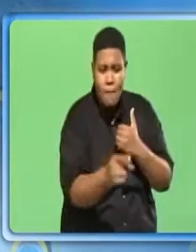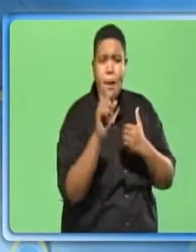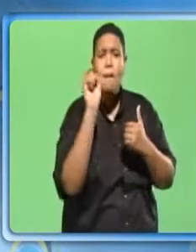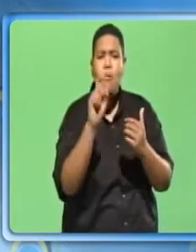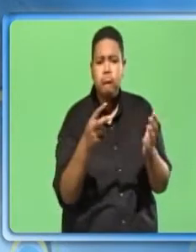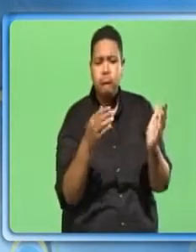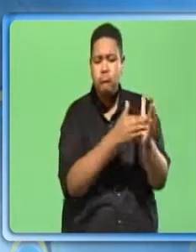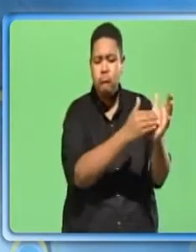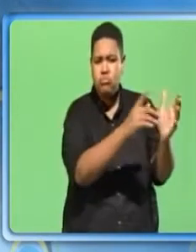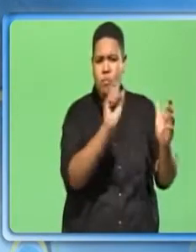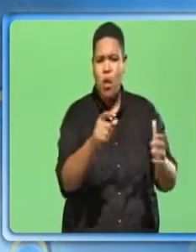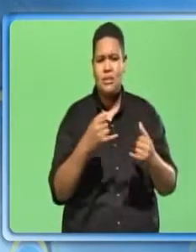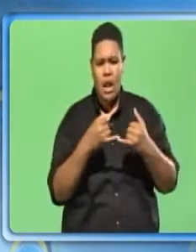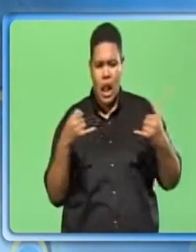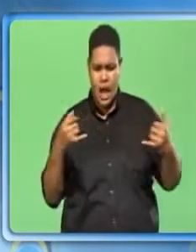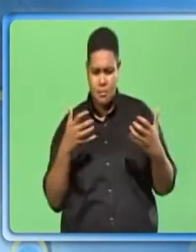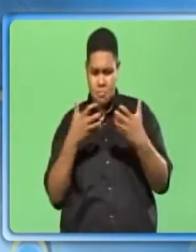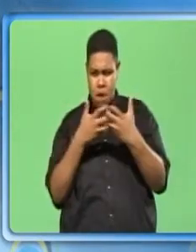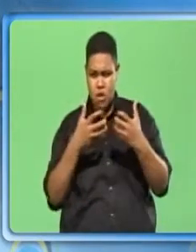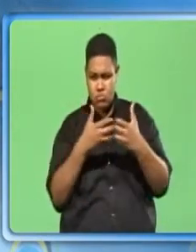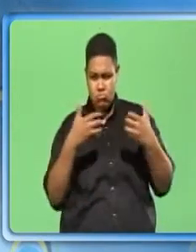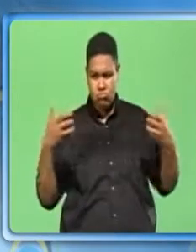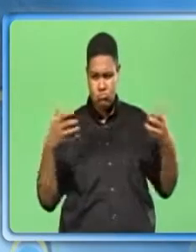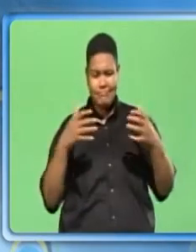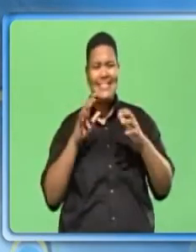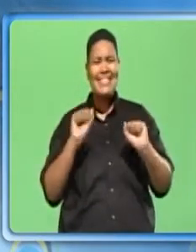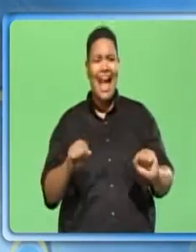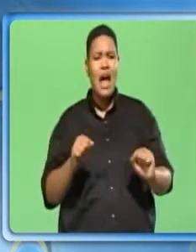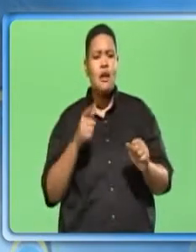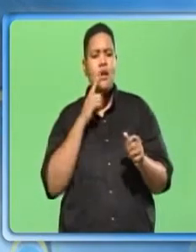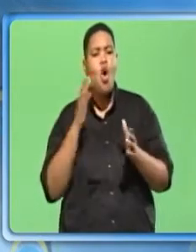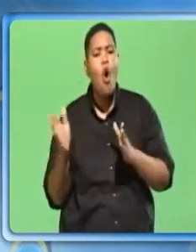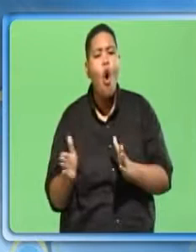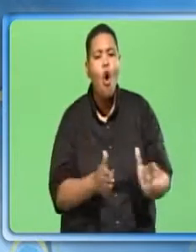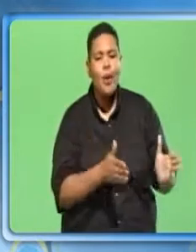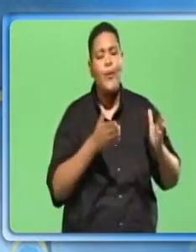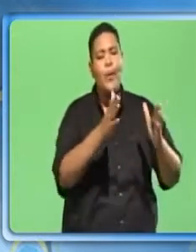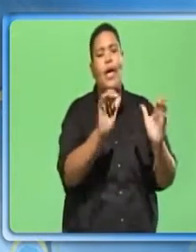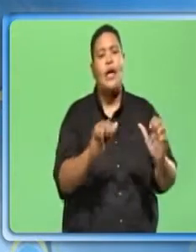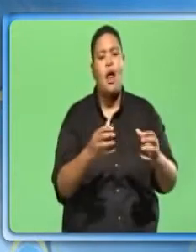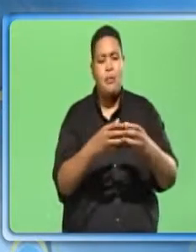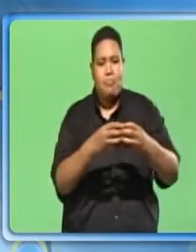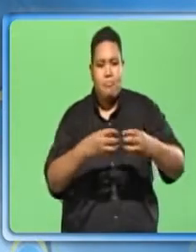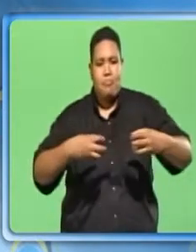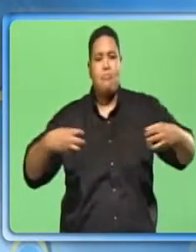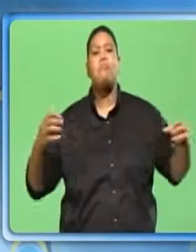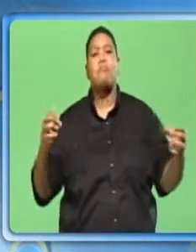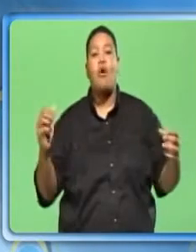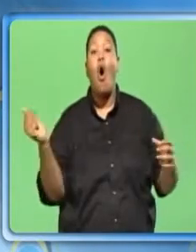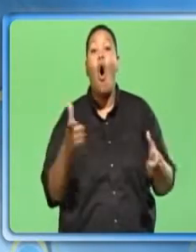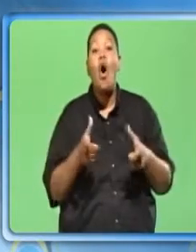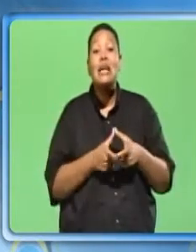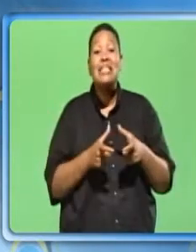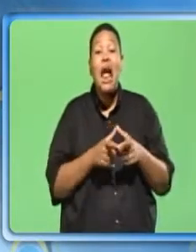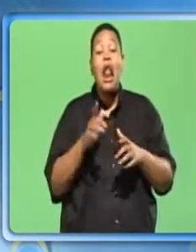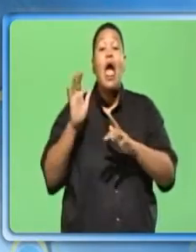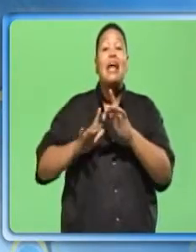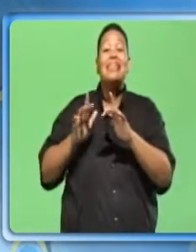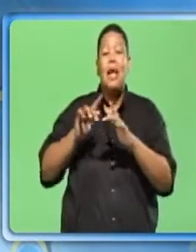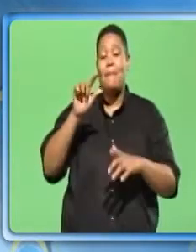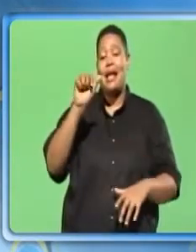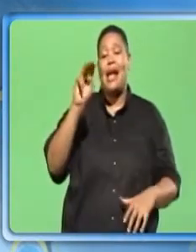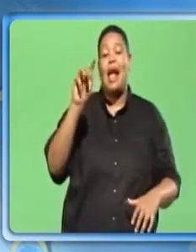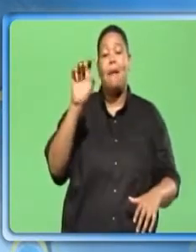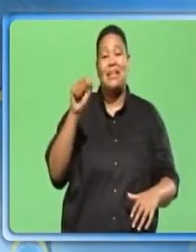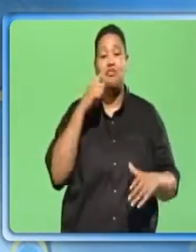aligned so that the separation process can occur in an orderly fashion. All cells except gametes divide by